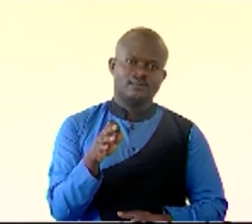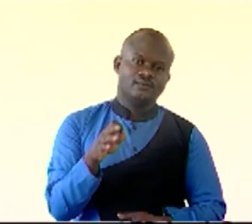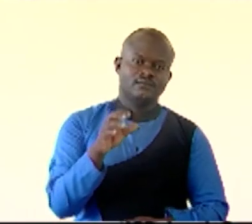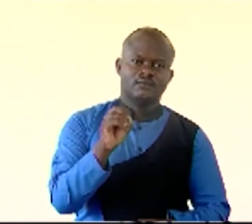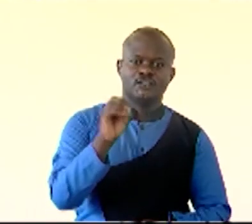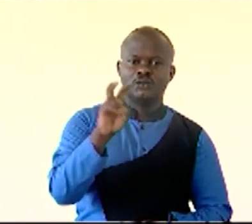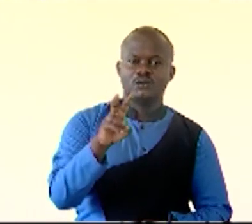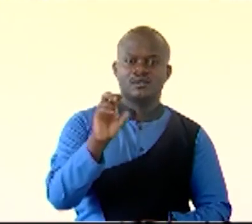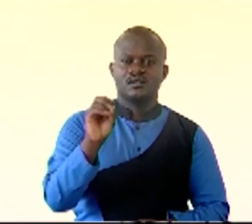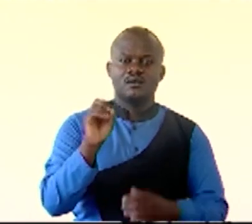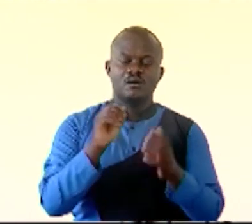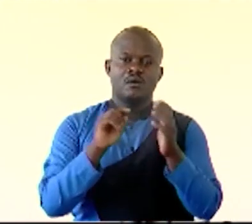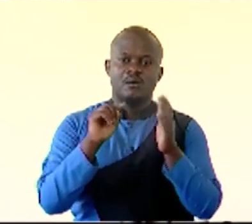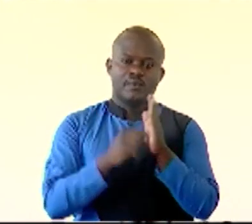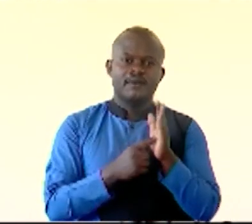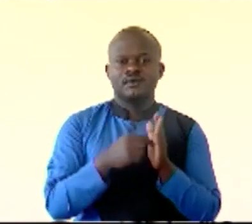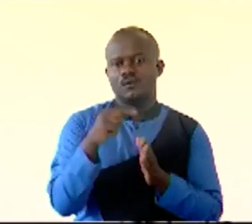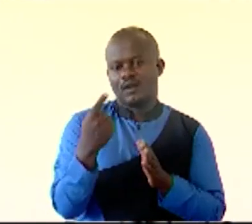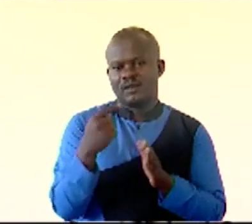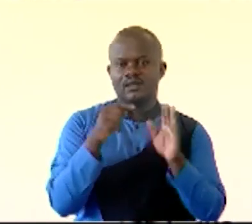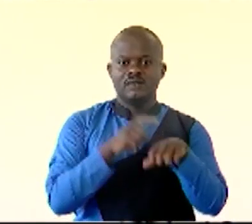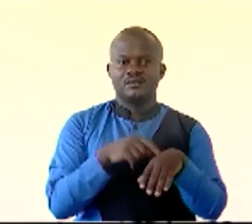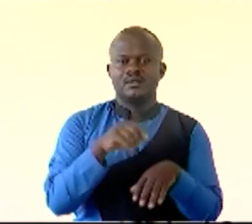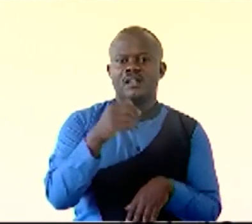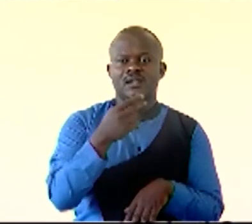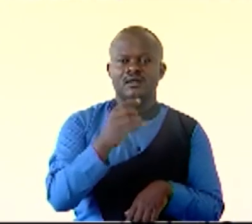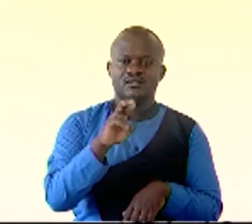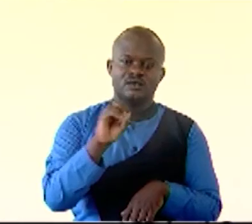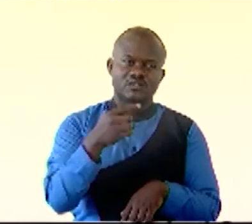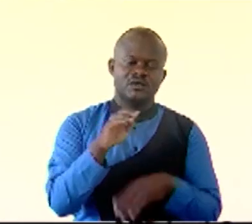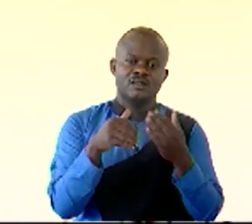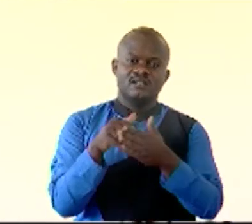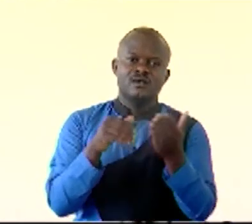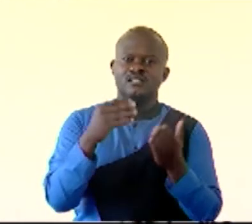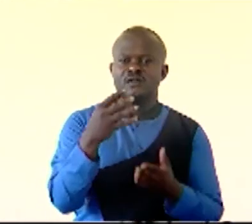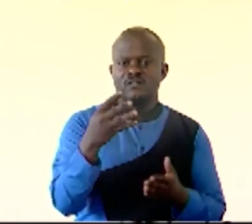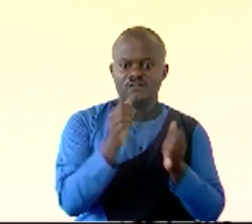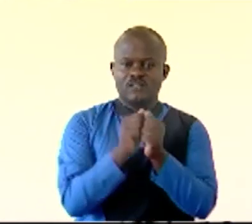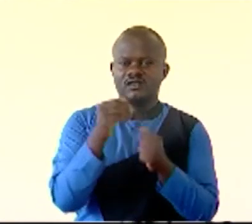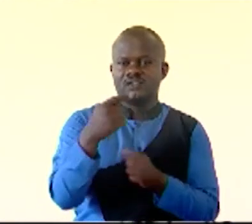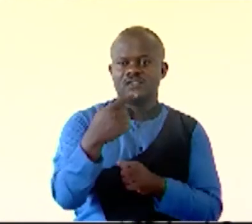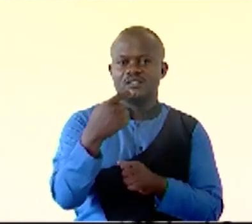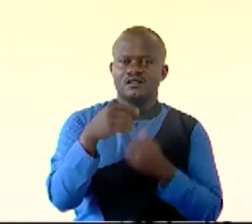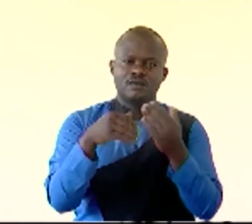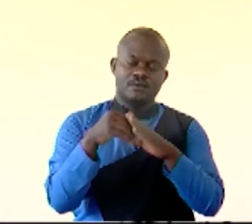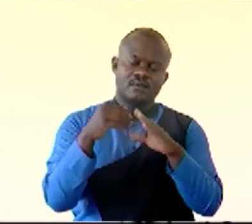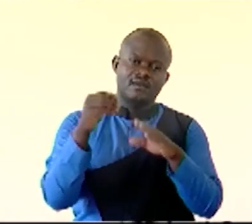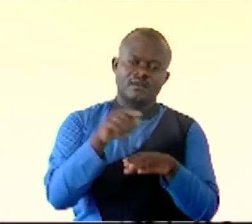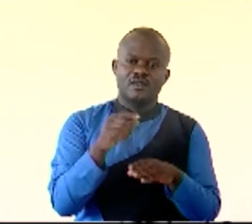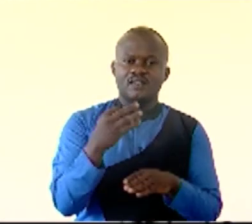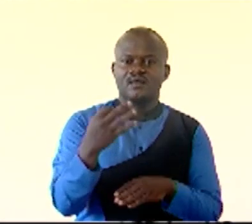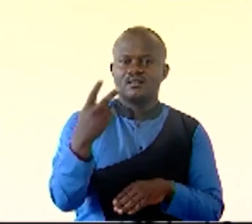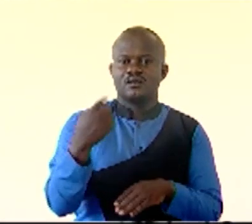it's 0.1 times nitrogen plus, that is 14 plus 32. And